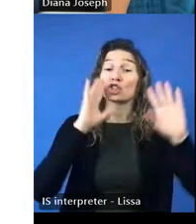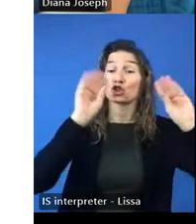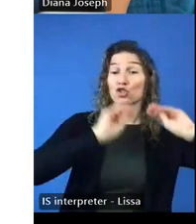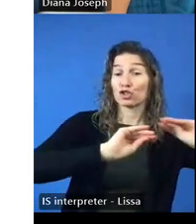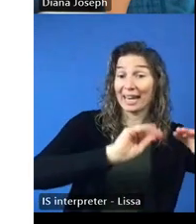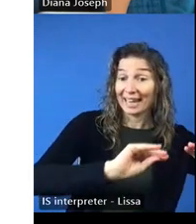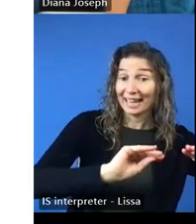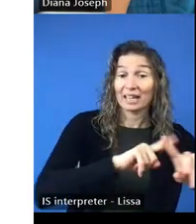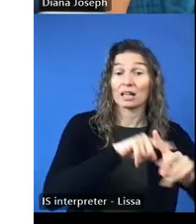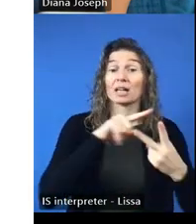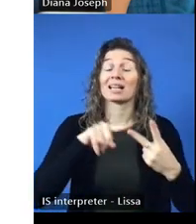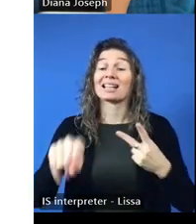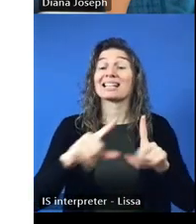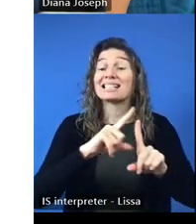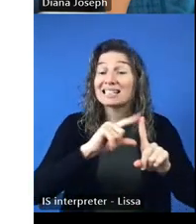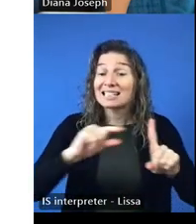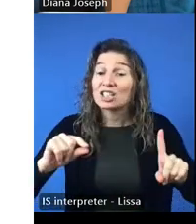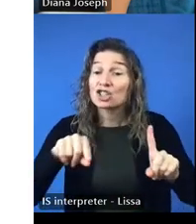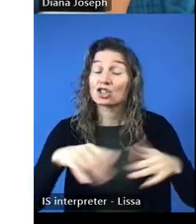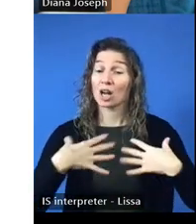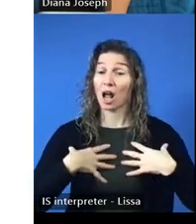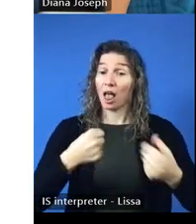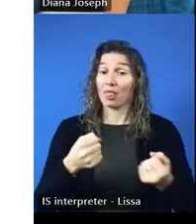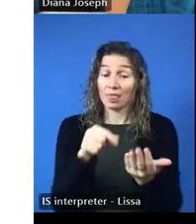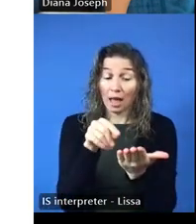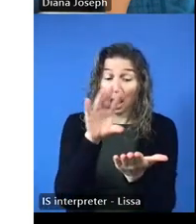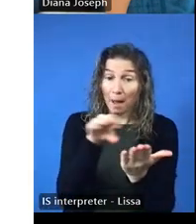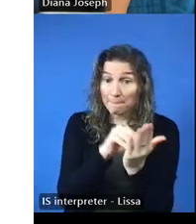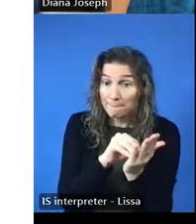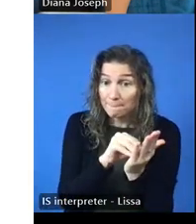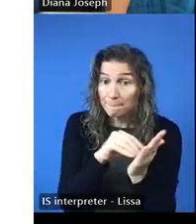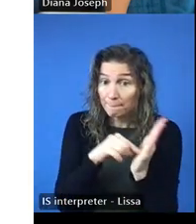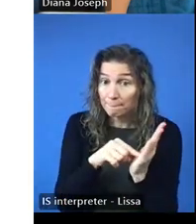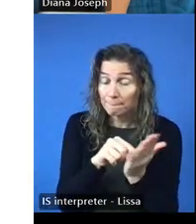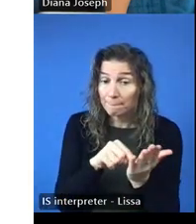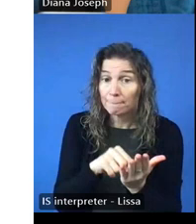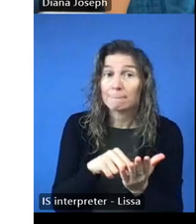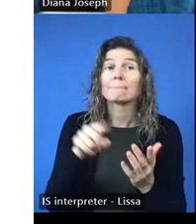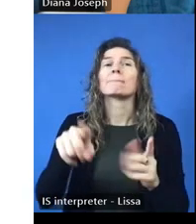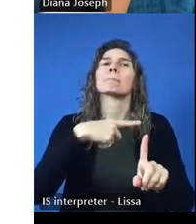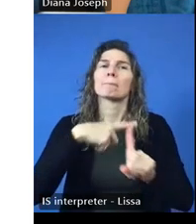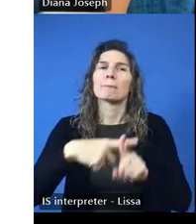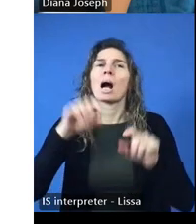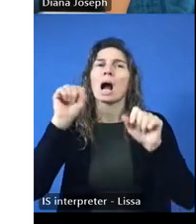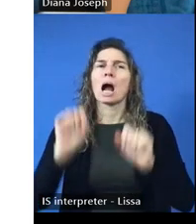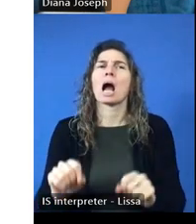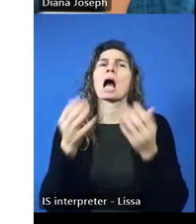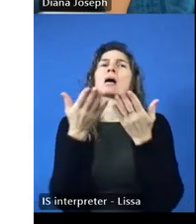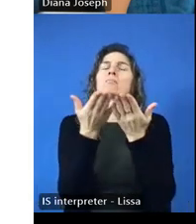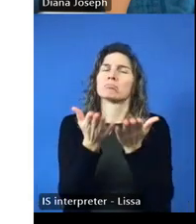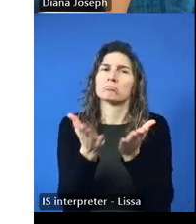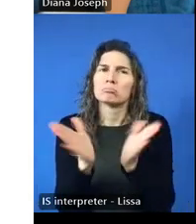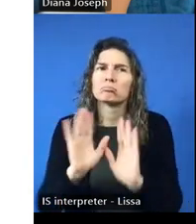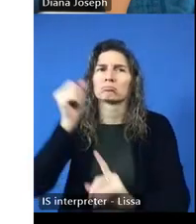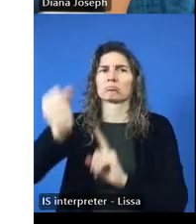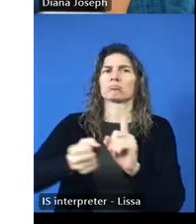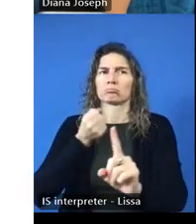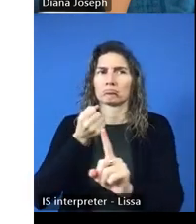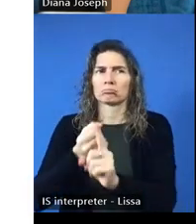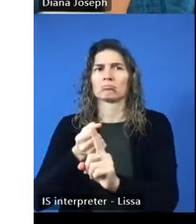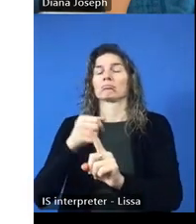app, and advocacy in a system-wide approach for sustainable impact to reduce malnutrition in children with